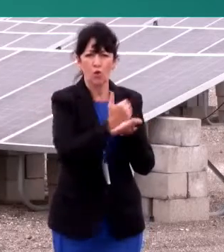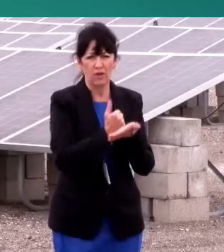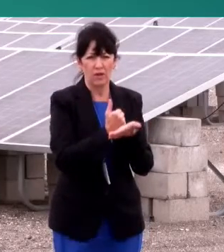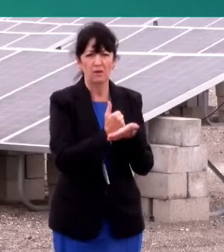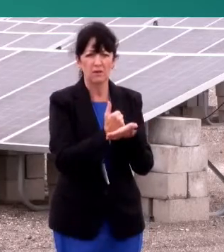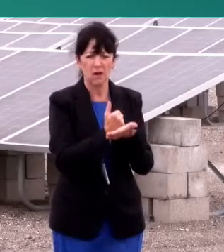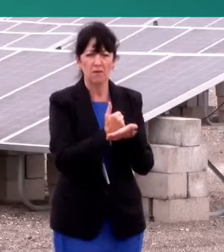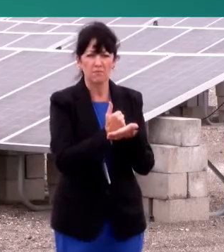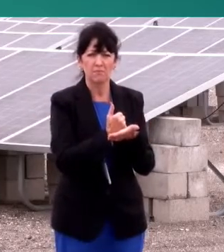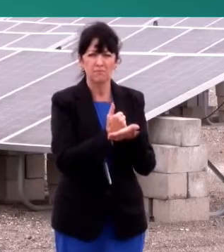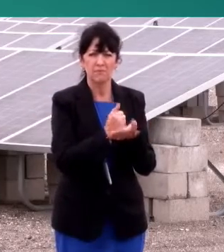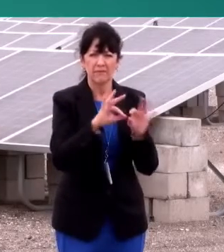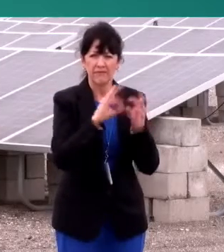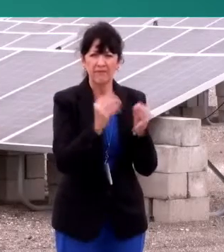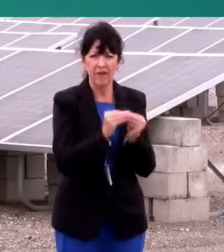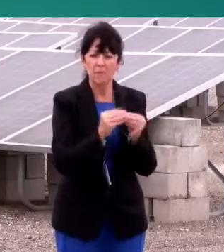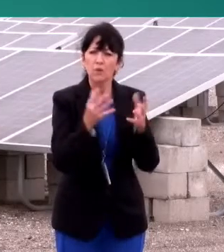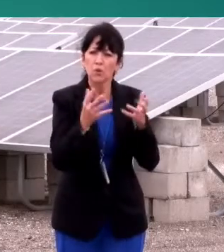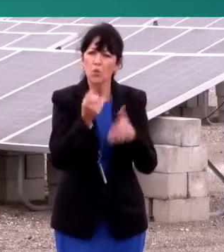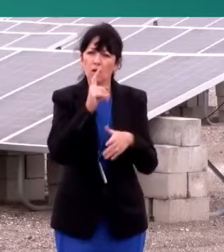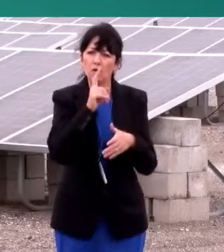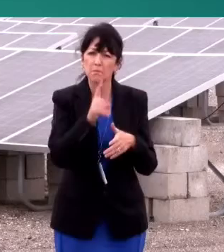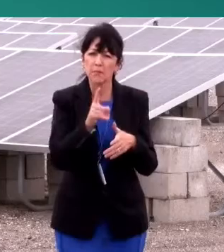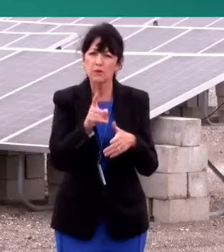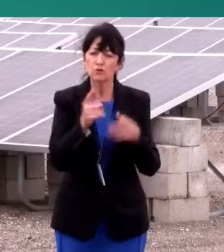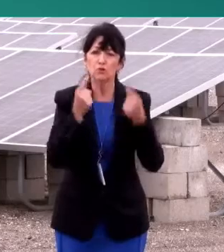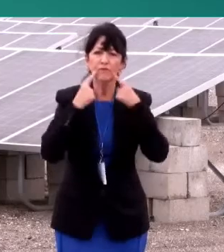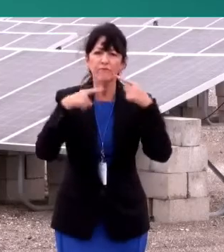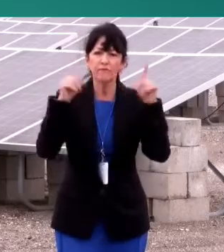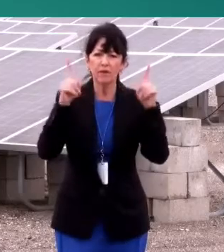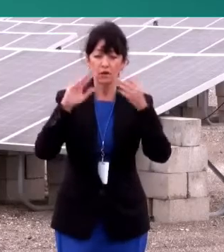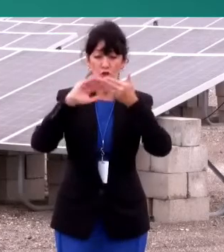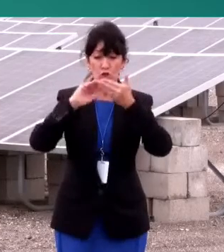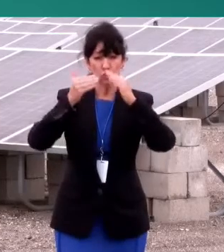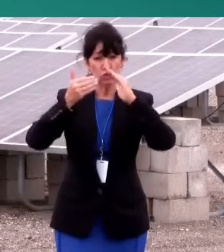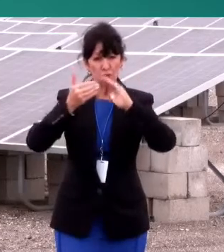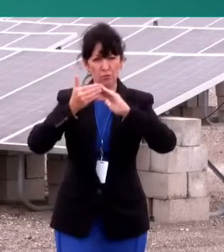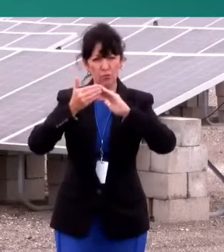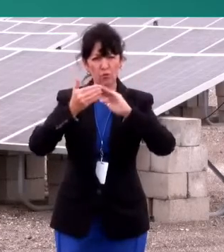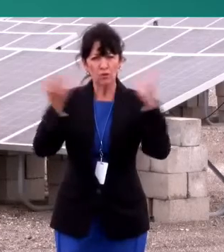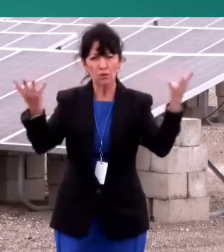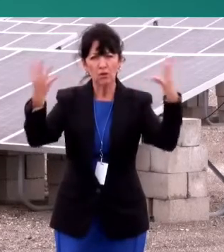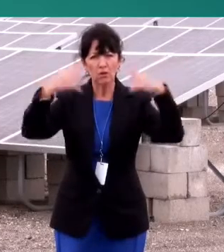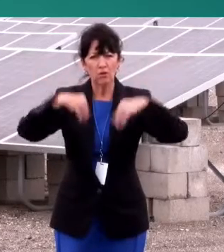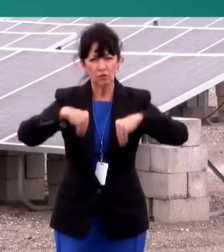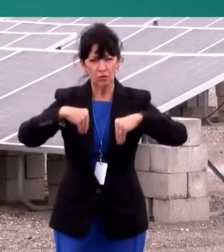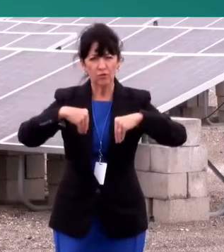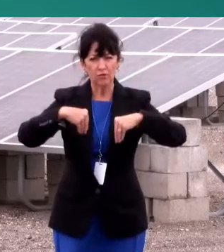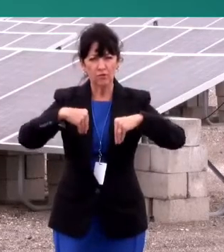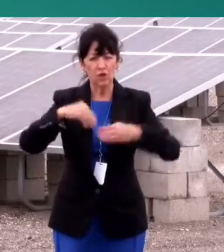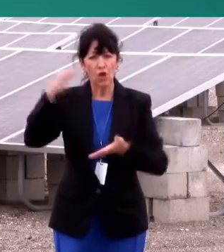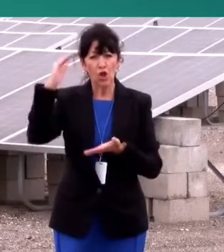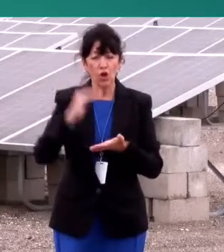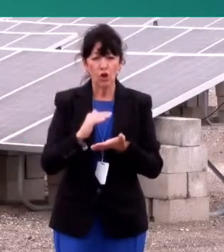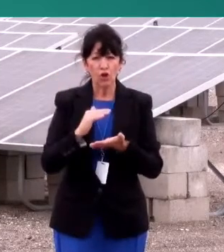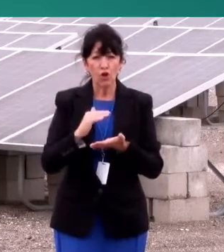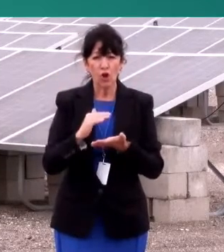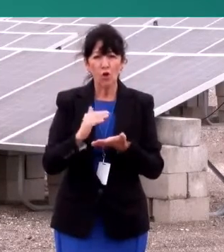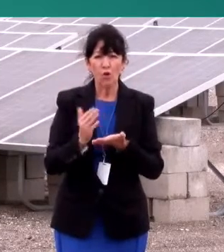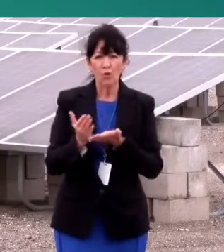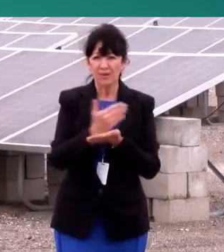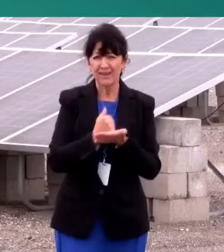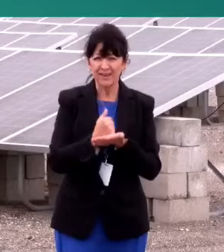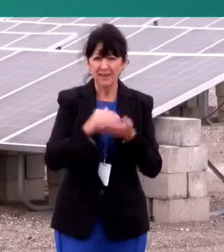finally community engagement, that there is finally community education in low-income communities, and that